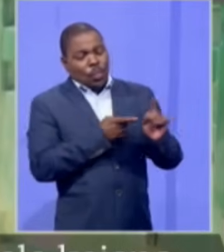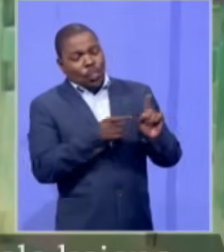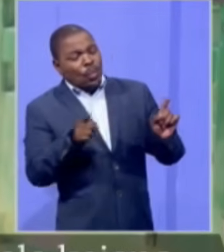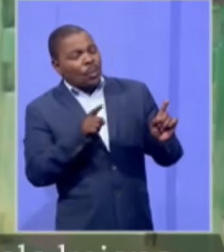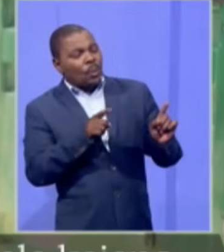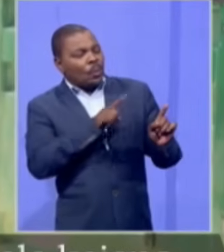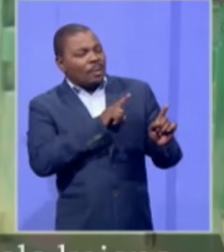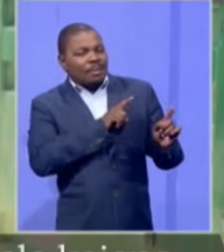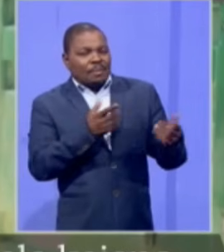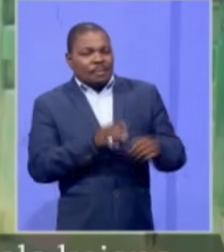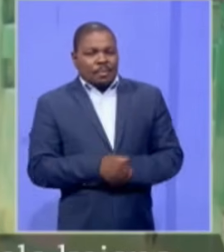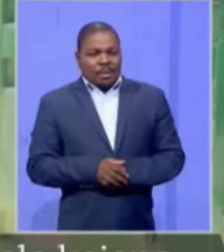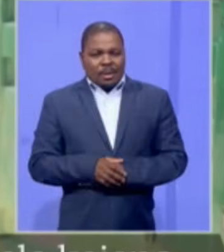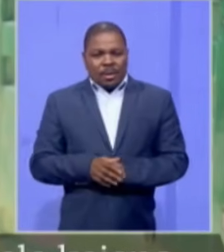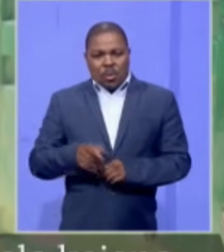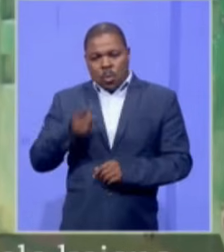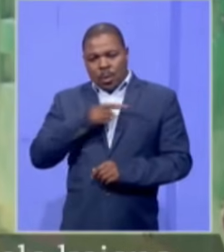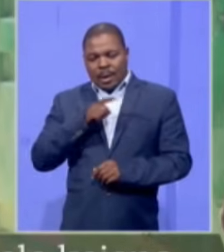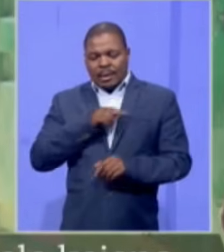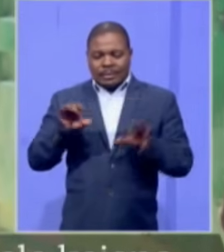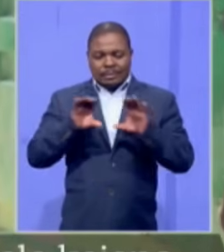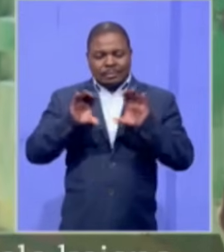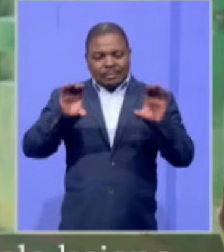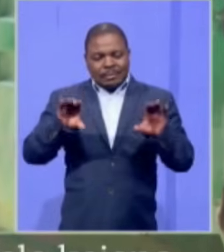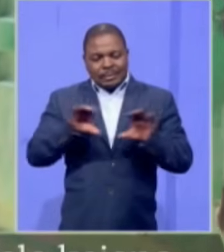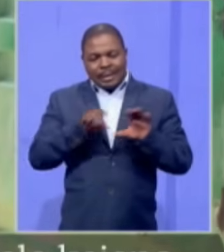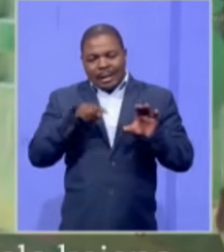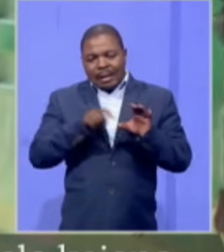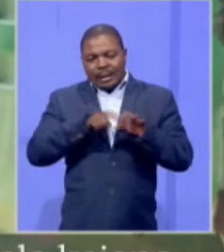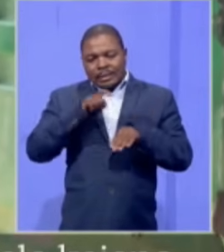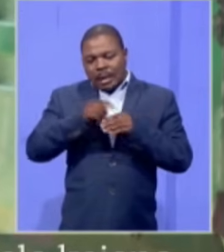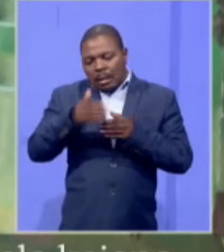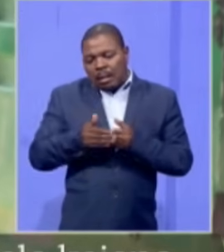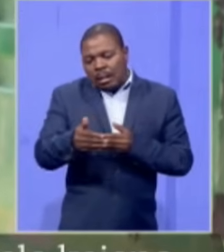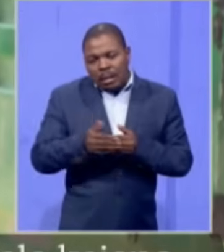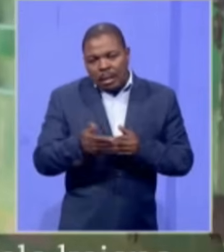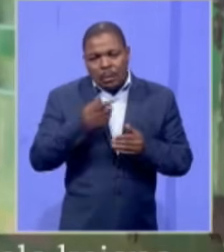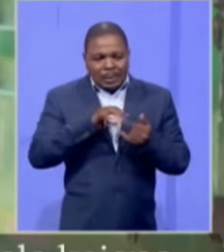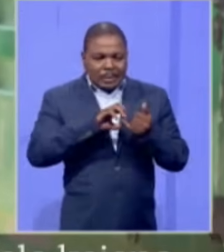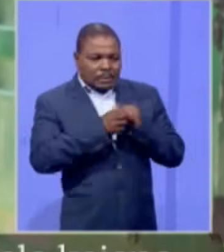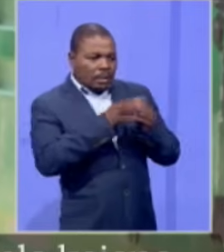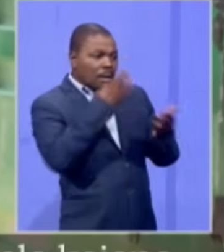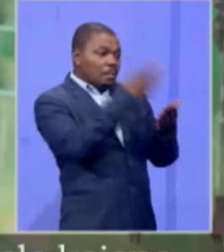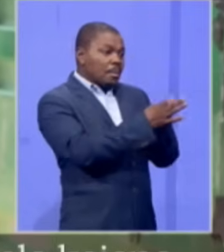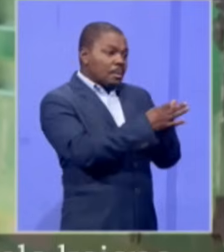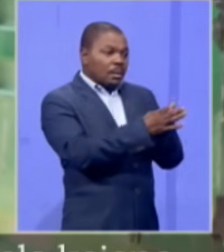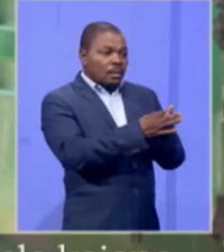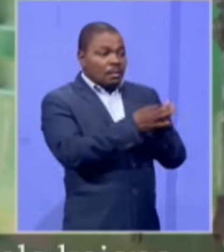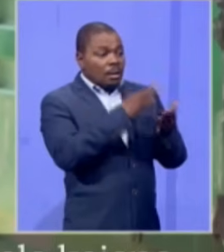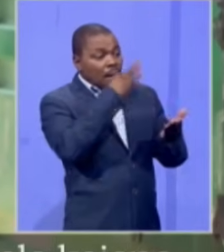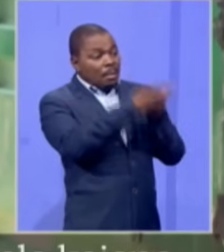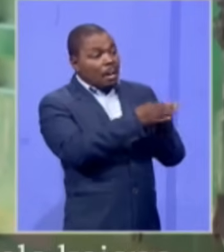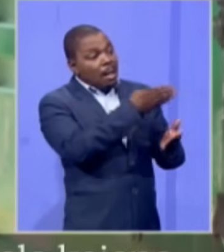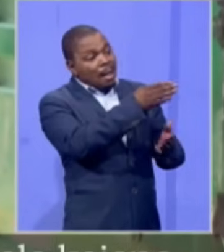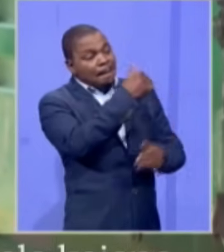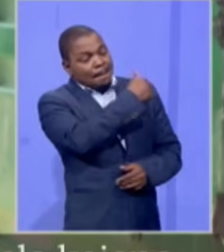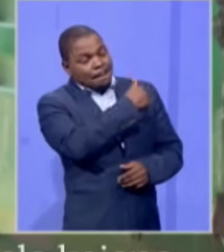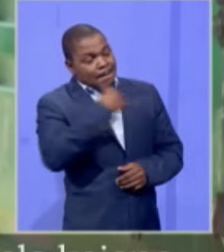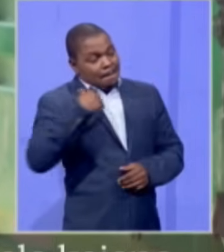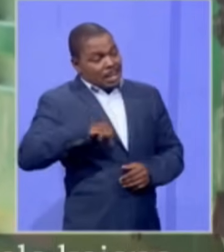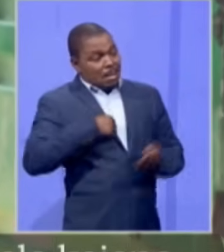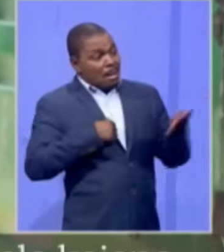using temporary permit so that somehow we try to apply. Our application is still there by the municipality.